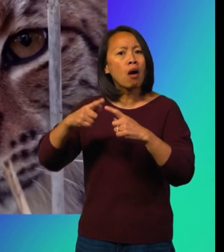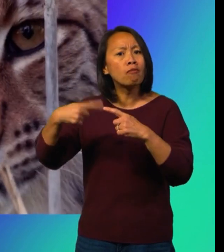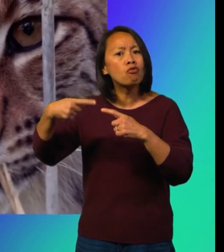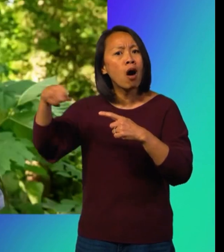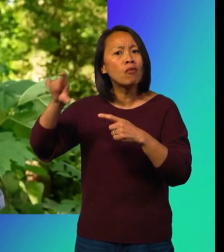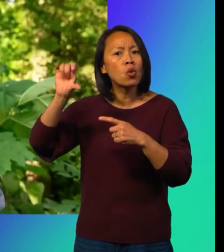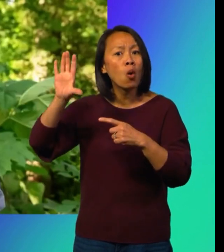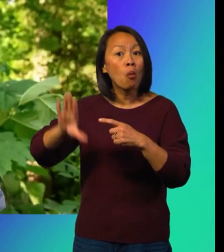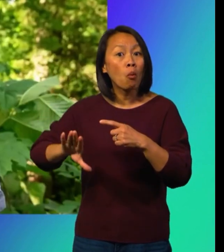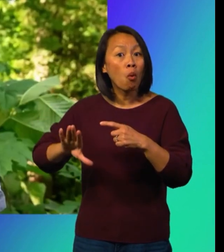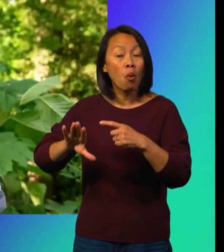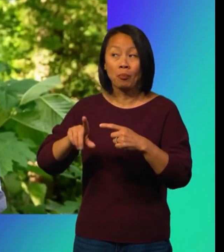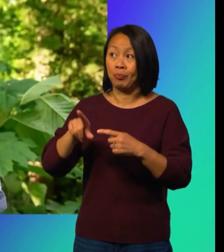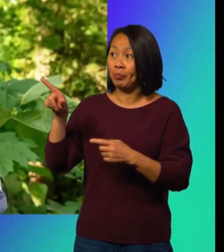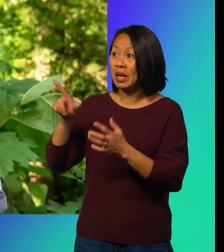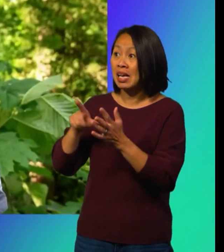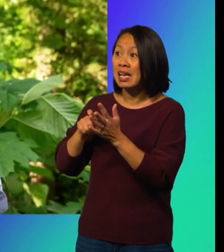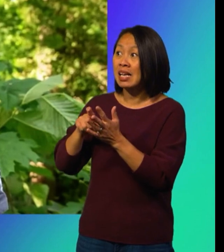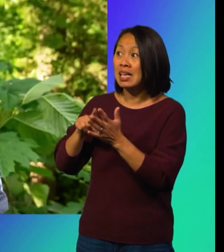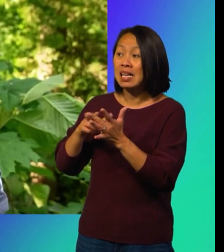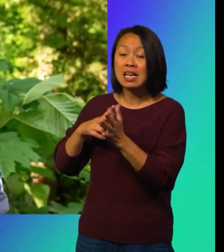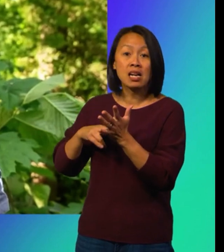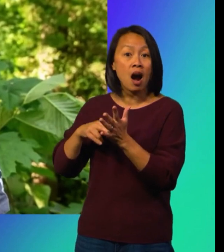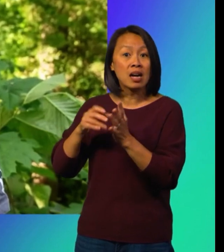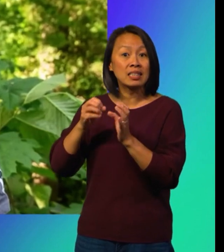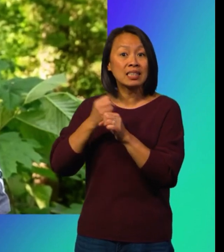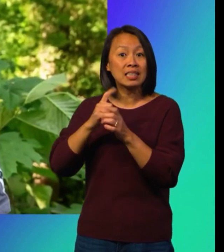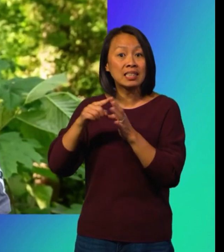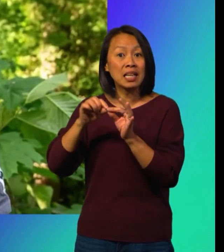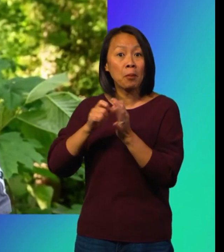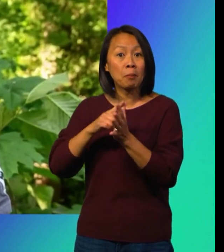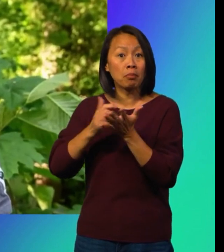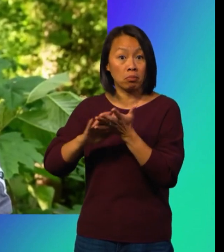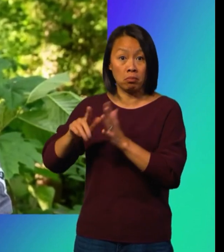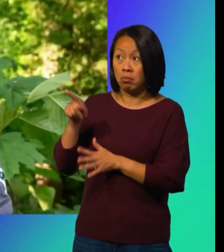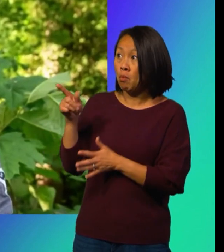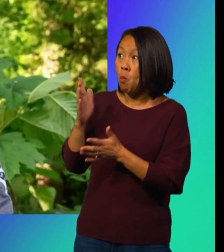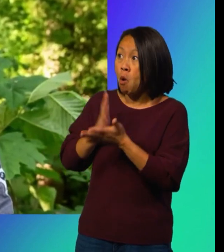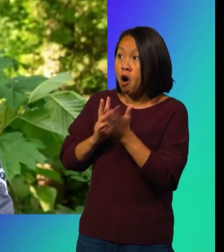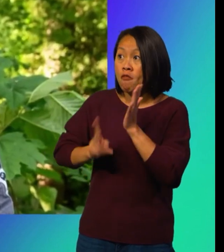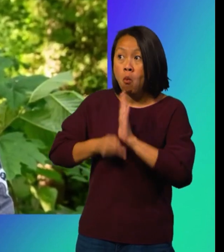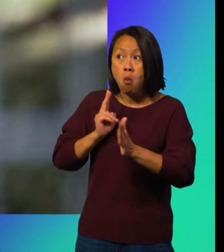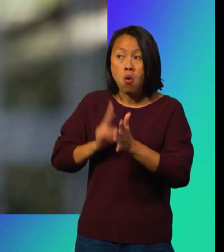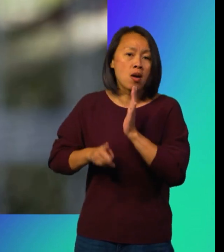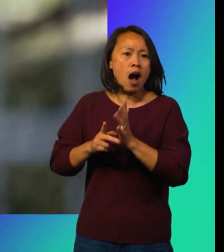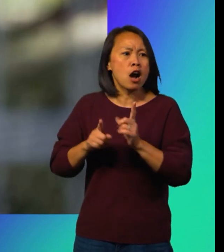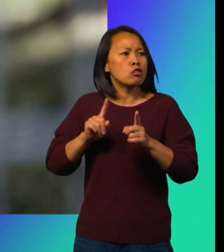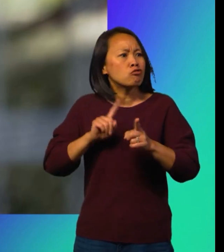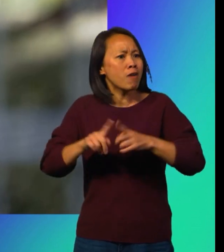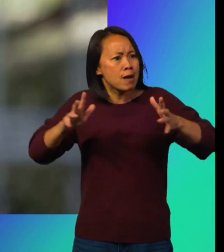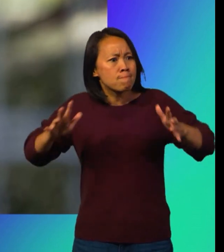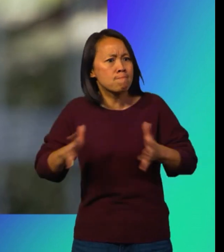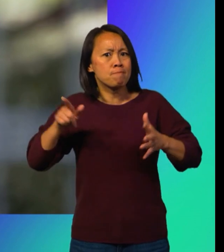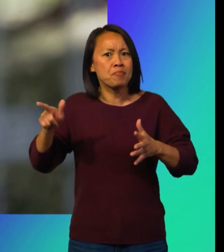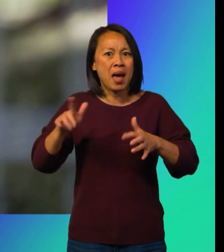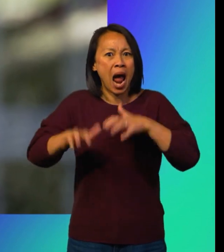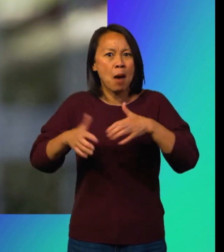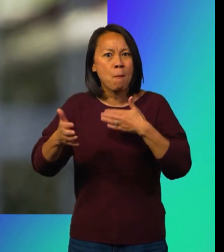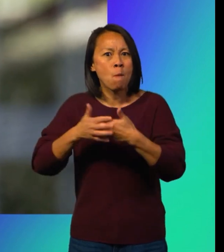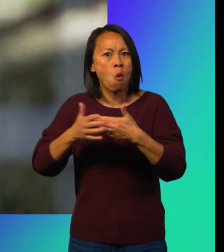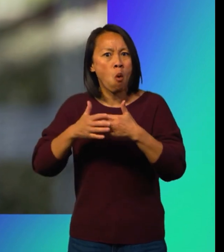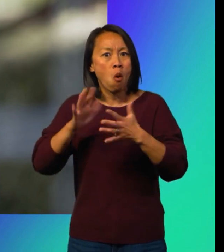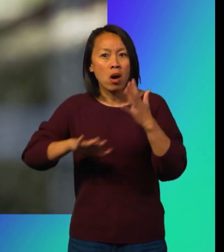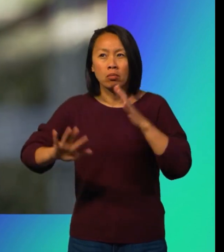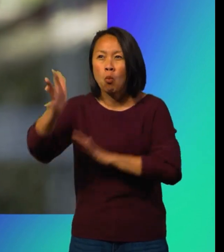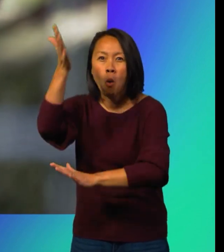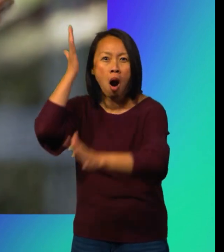forever. Dina Gebhard works for an organisation that's trying to encourage lynx breeding in the wild.